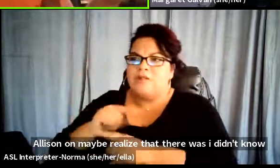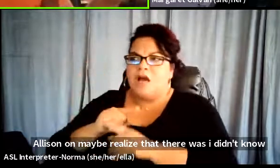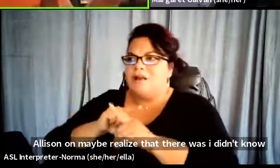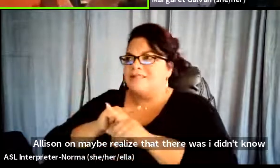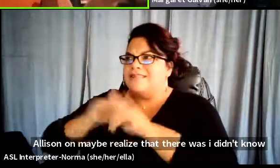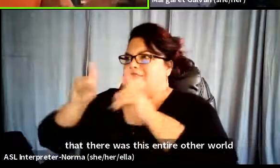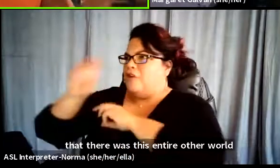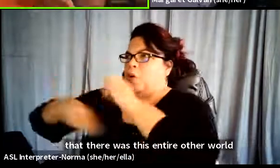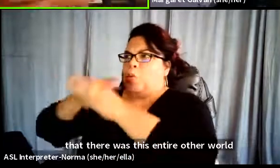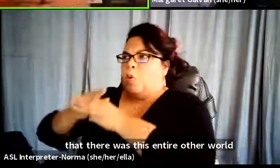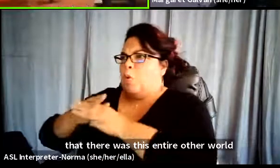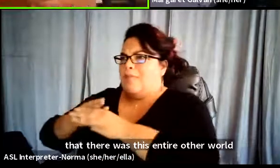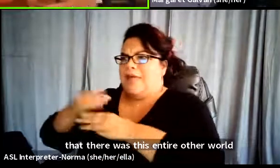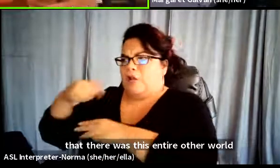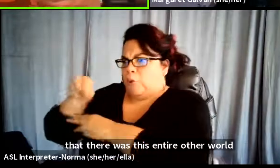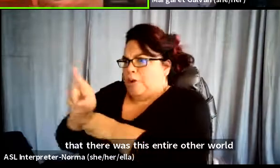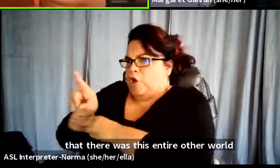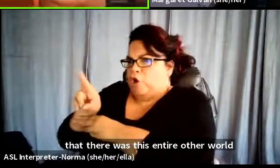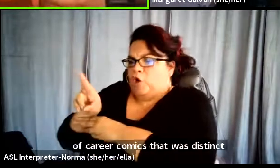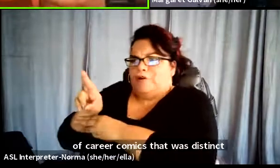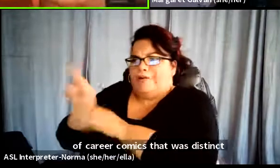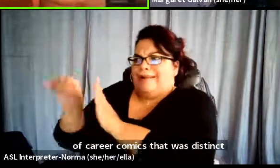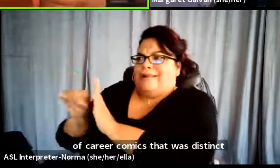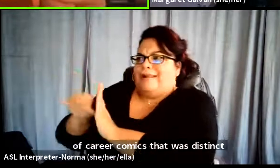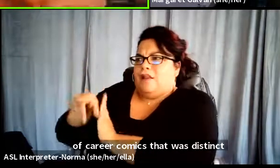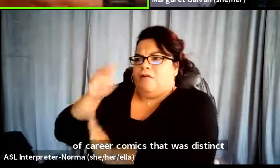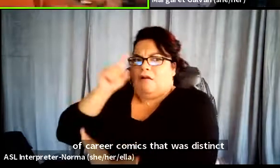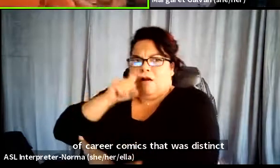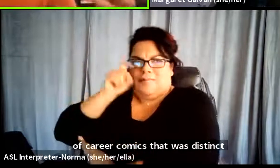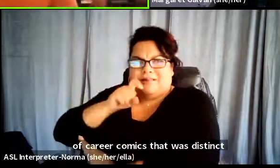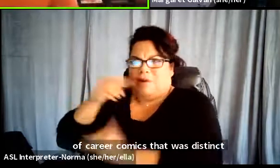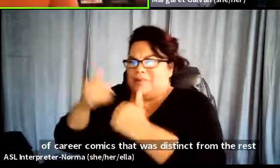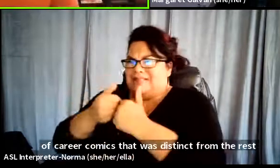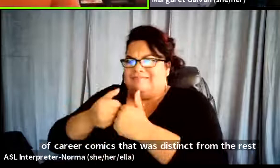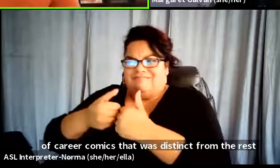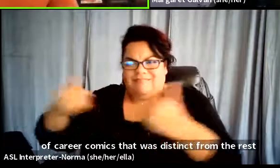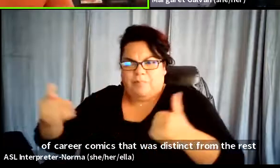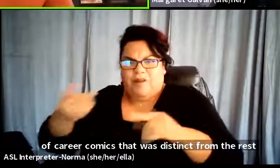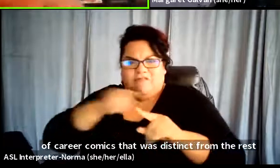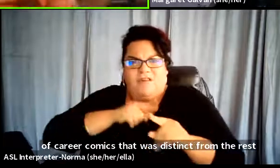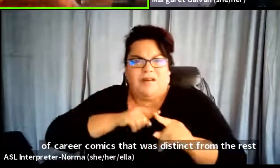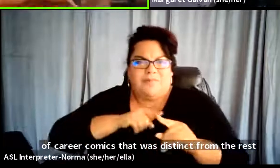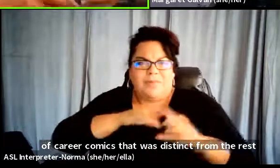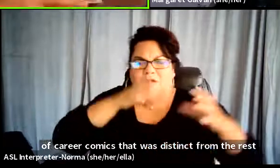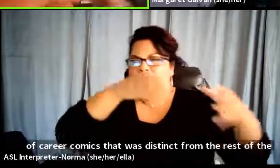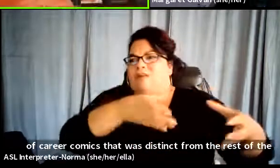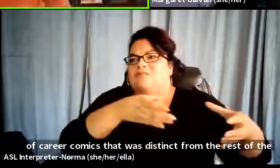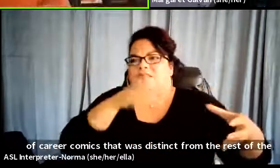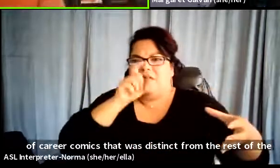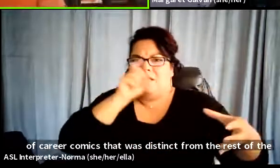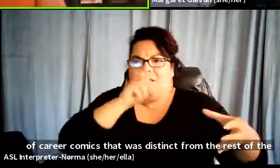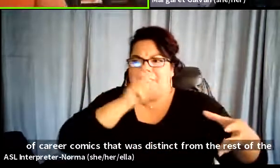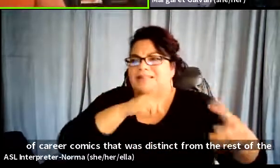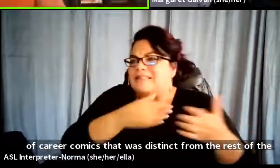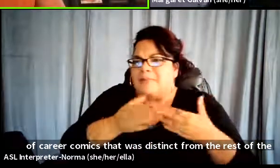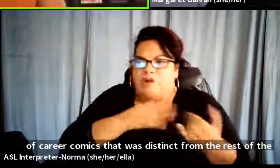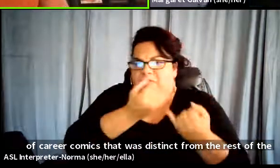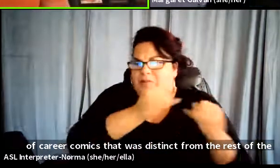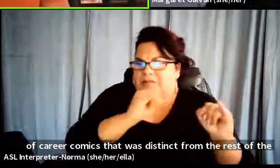comics that was distinct from the rest of the comics industry and the comics world, even the independent comics.